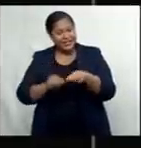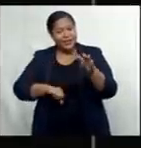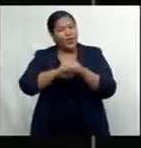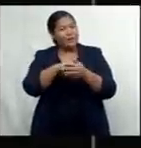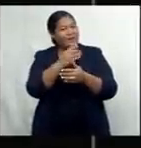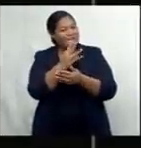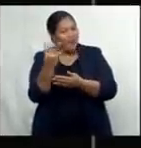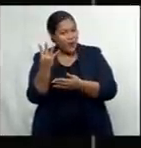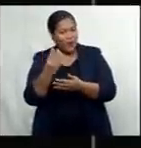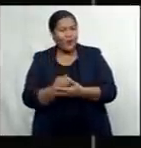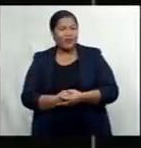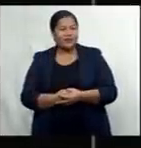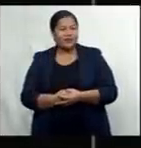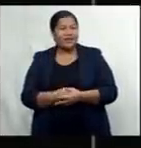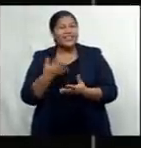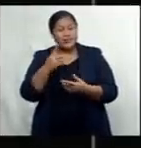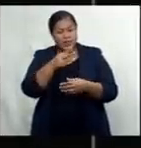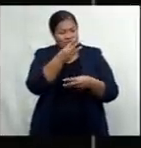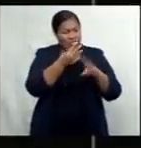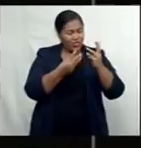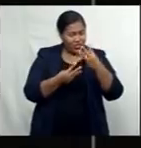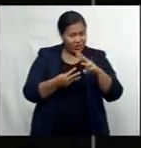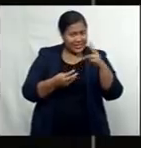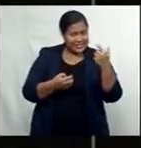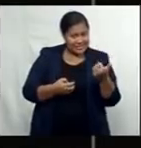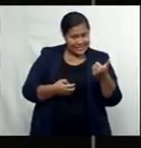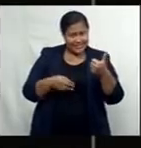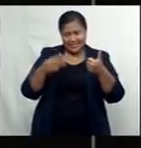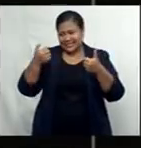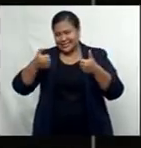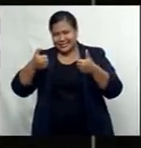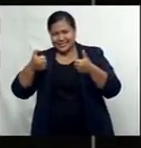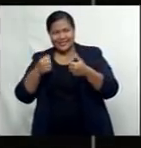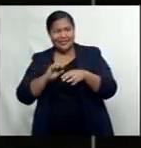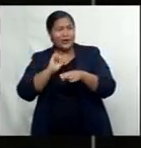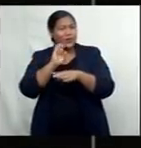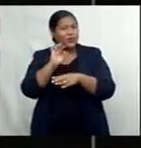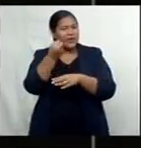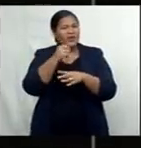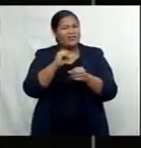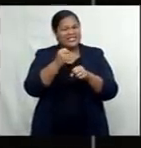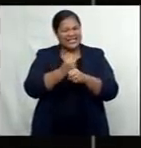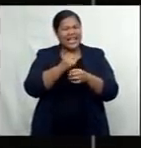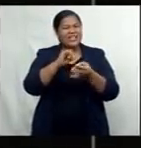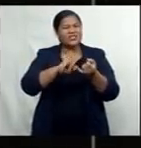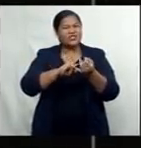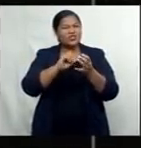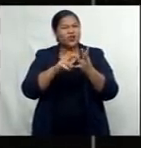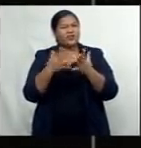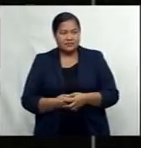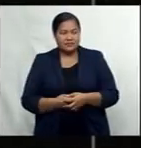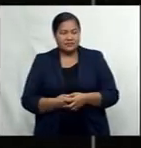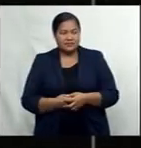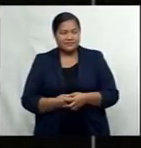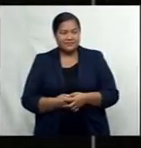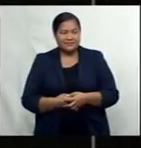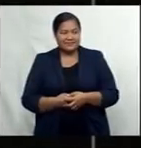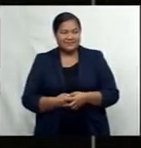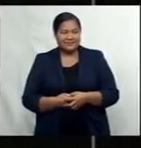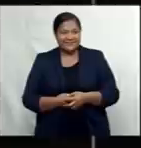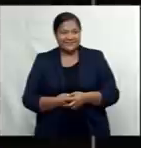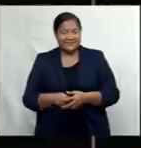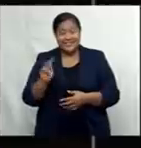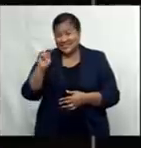This follows their 36-16 win over St. George Illawarra Dragons at Suncorp Stadium last night. The